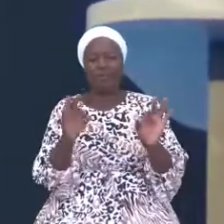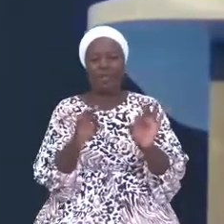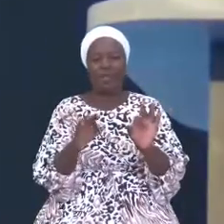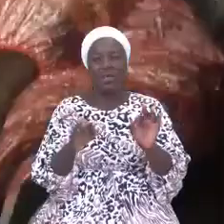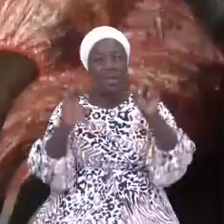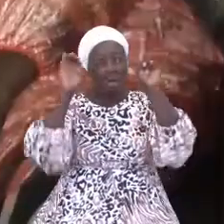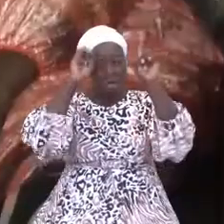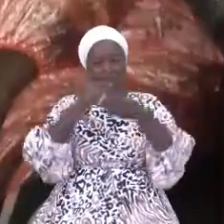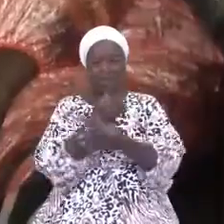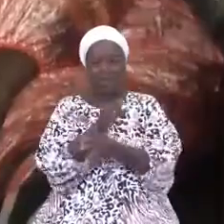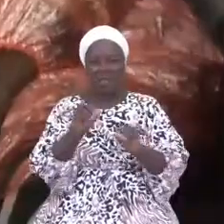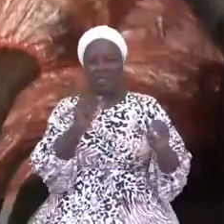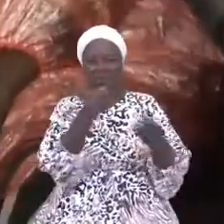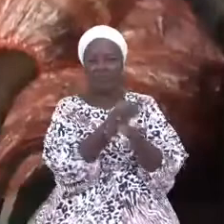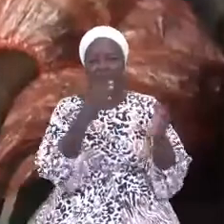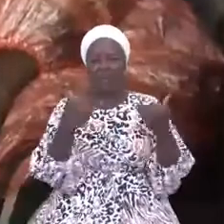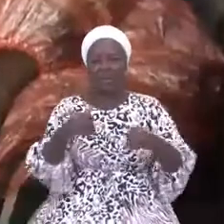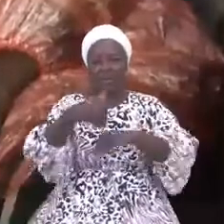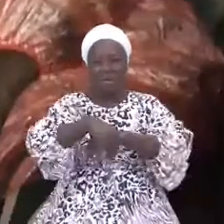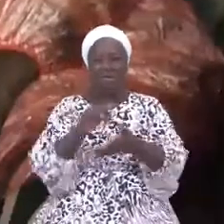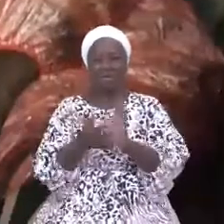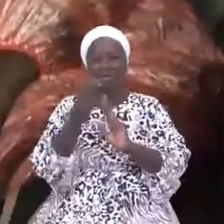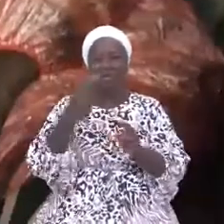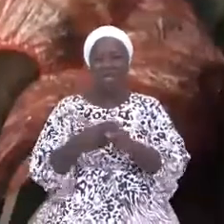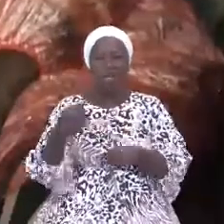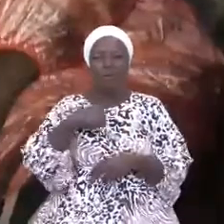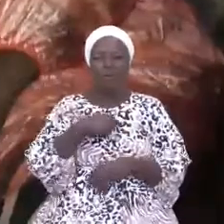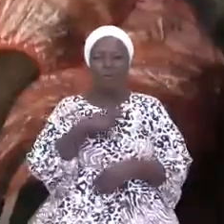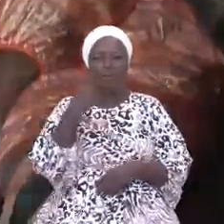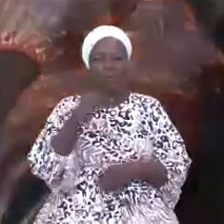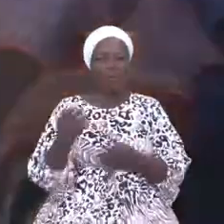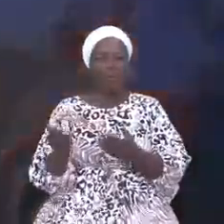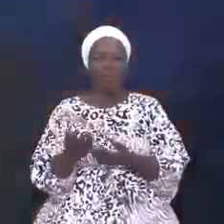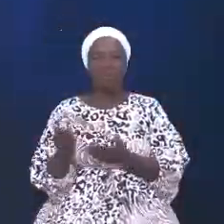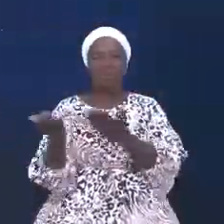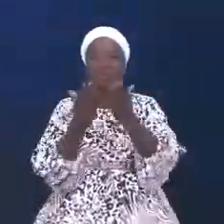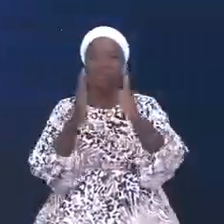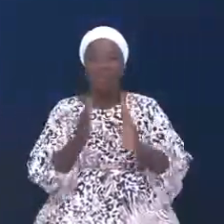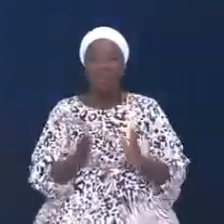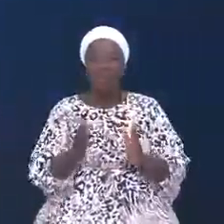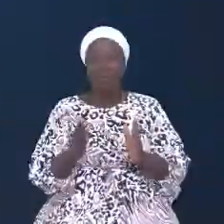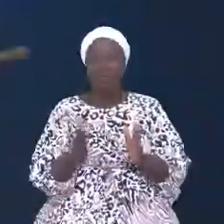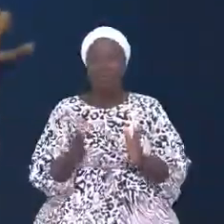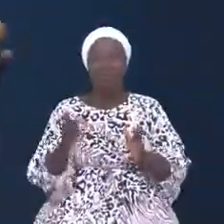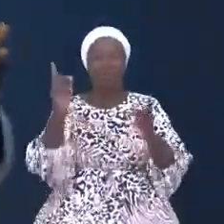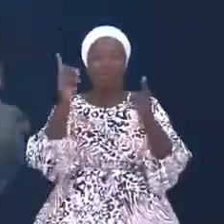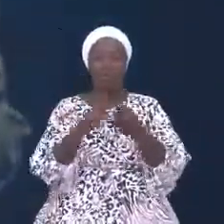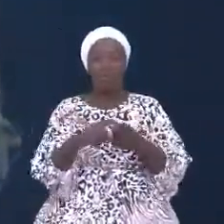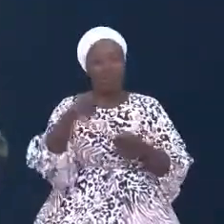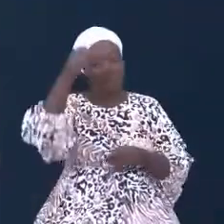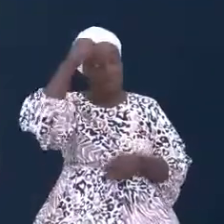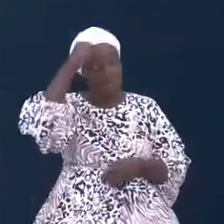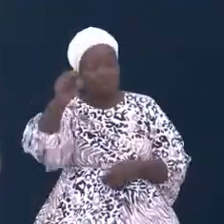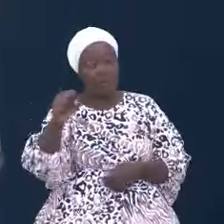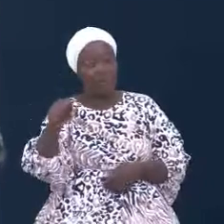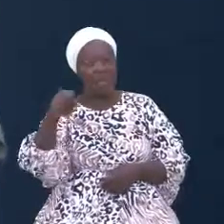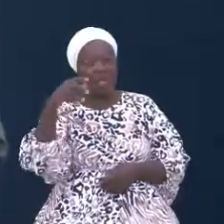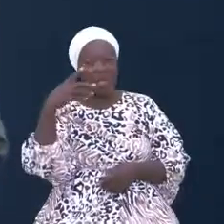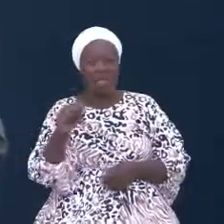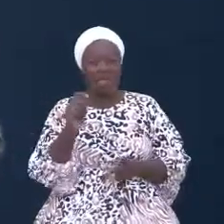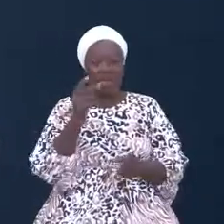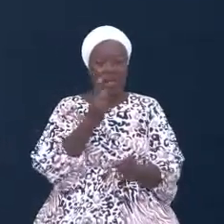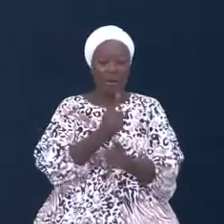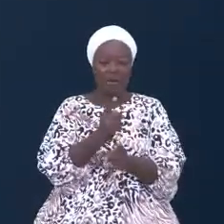set you free tonight. For our slaves to disobedience. The right way says, go